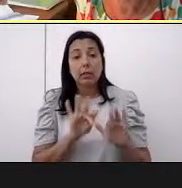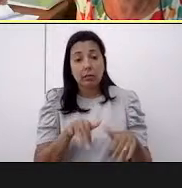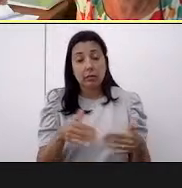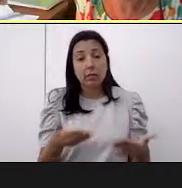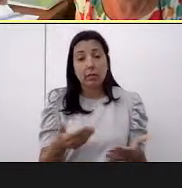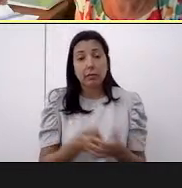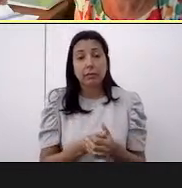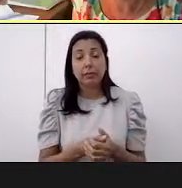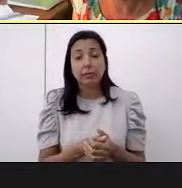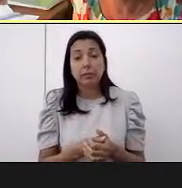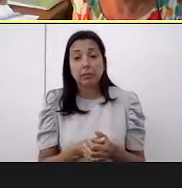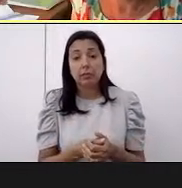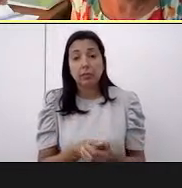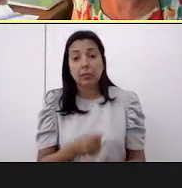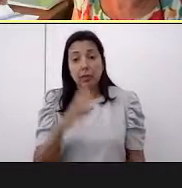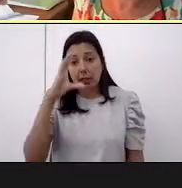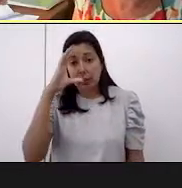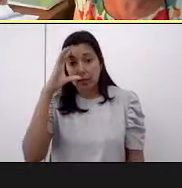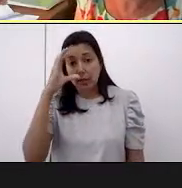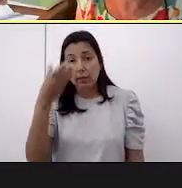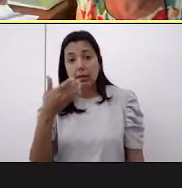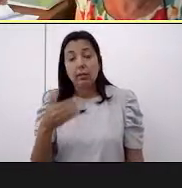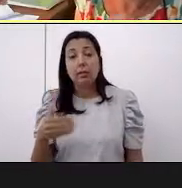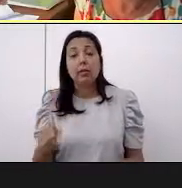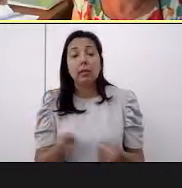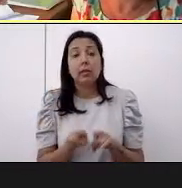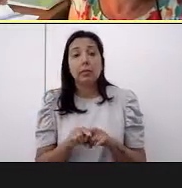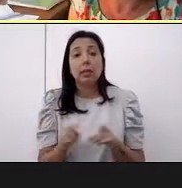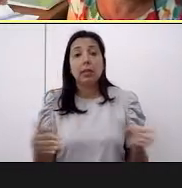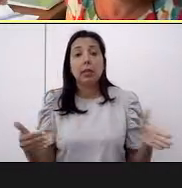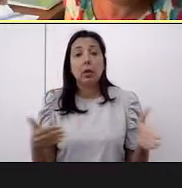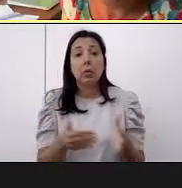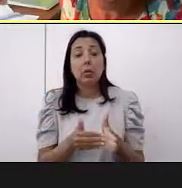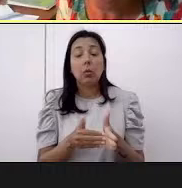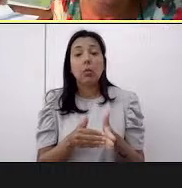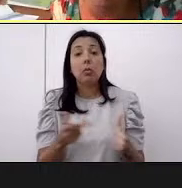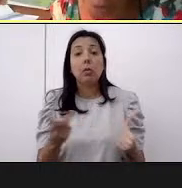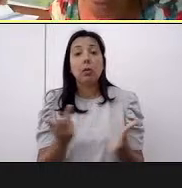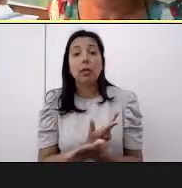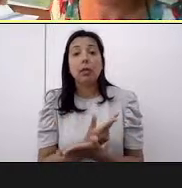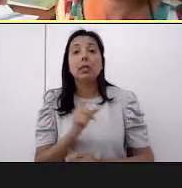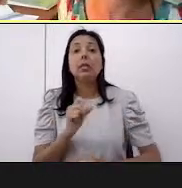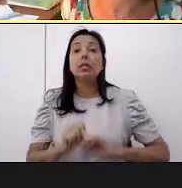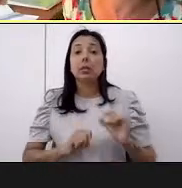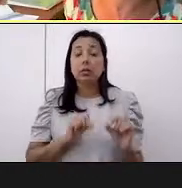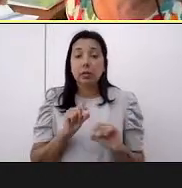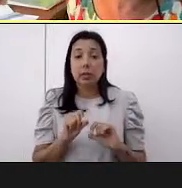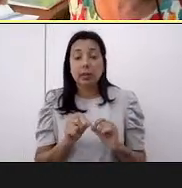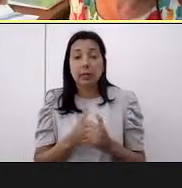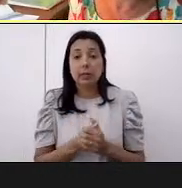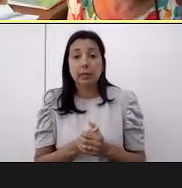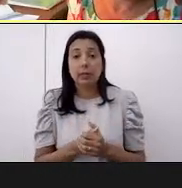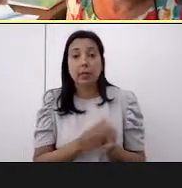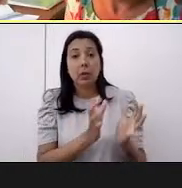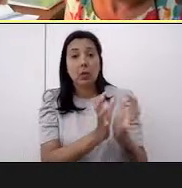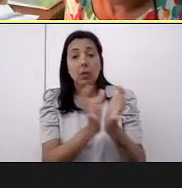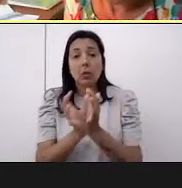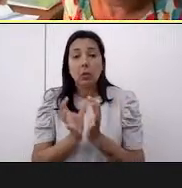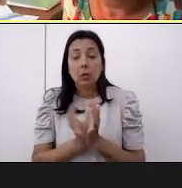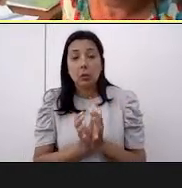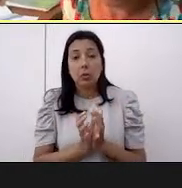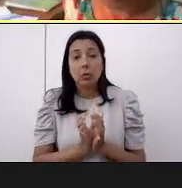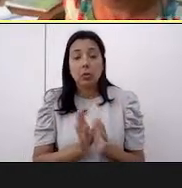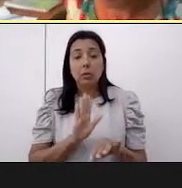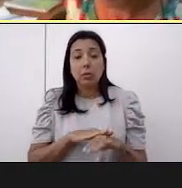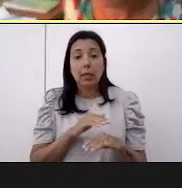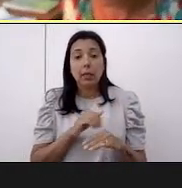the last bargains take place among much fewer ideas or